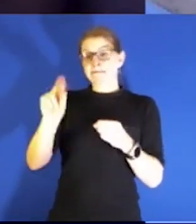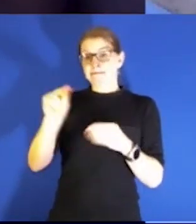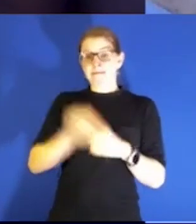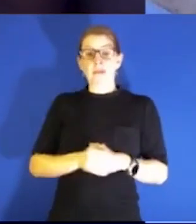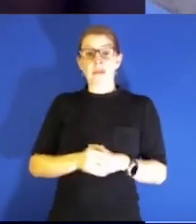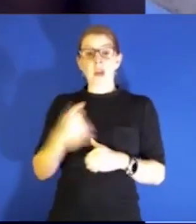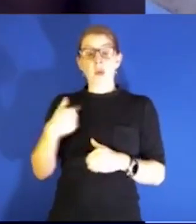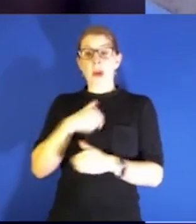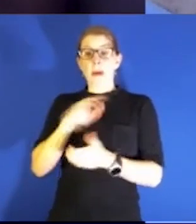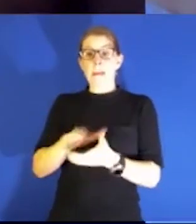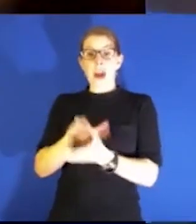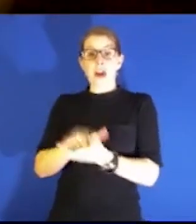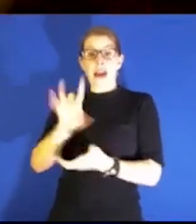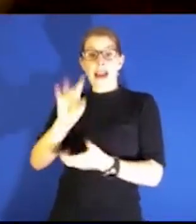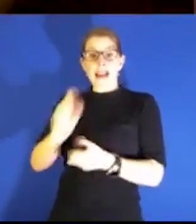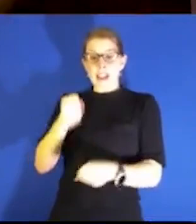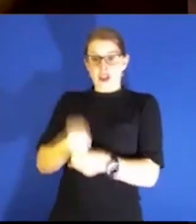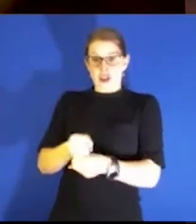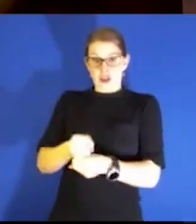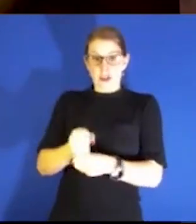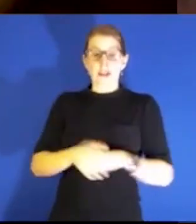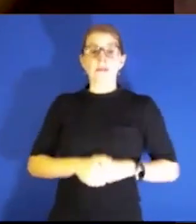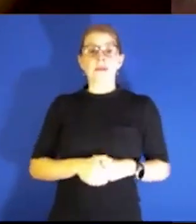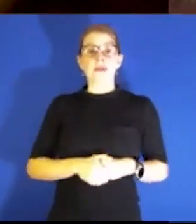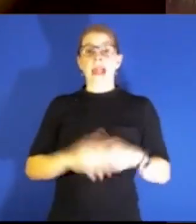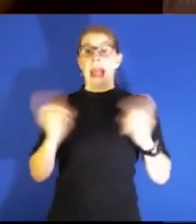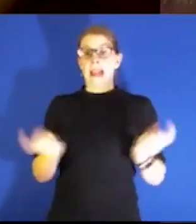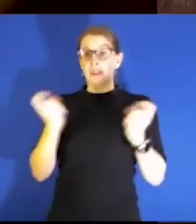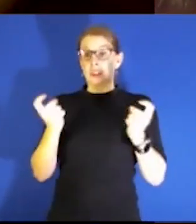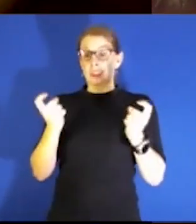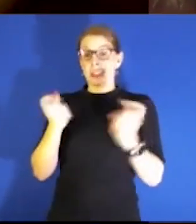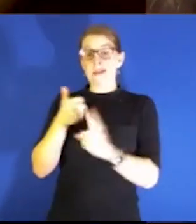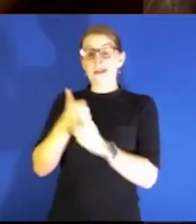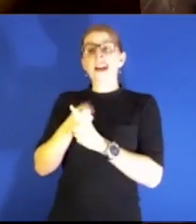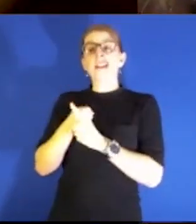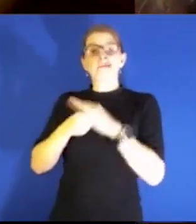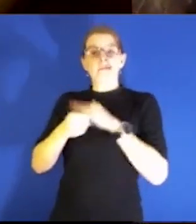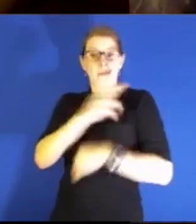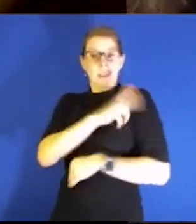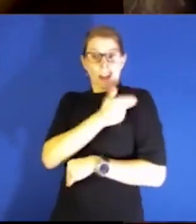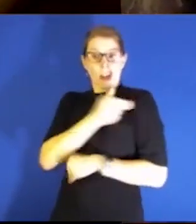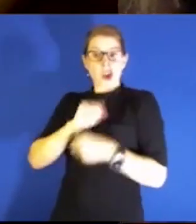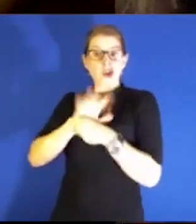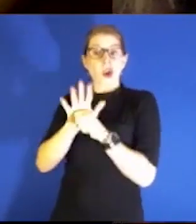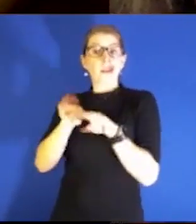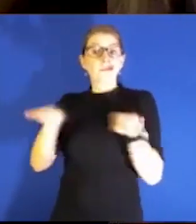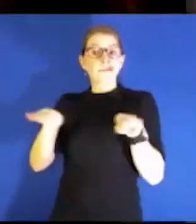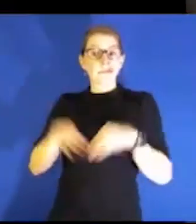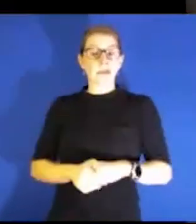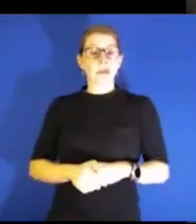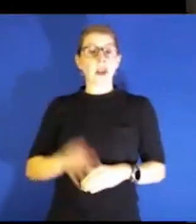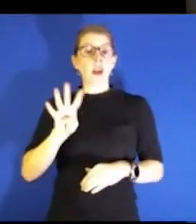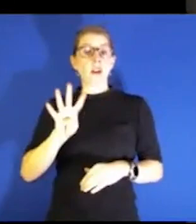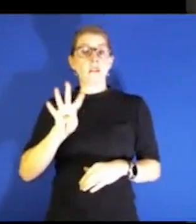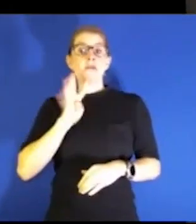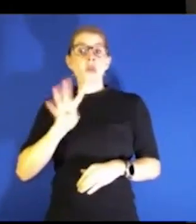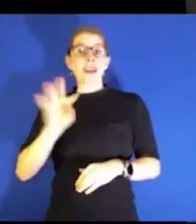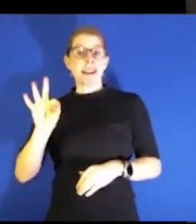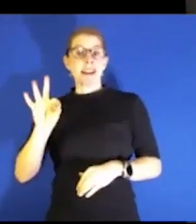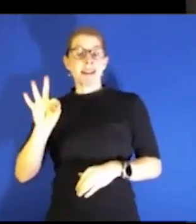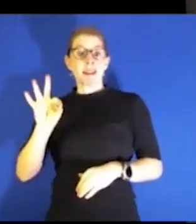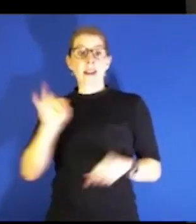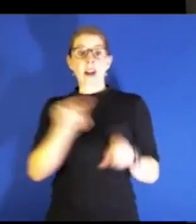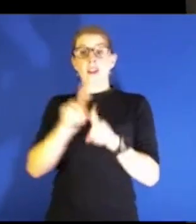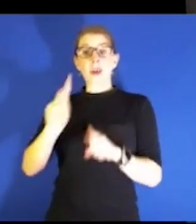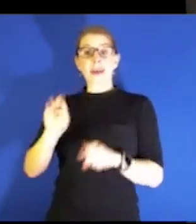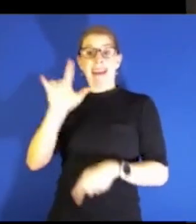8 years. We had our anniversary when he was in the hospital in the COVID unit. 49-year-old Rob Kidd, along with his wife Kelli,